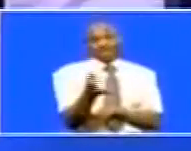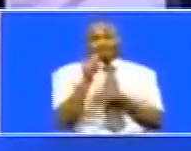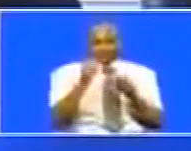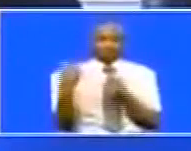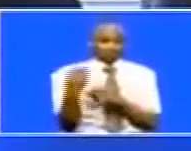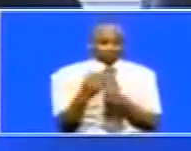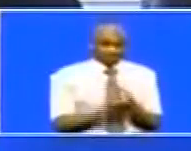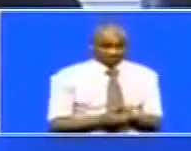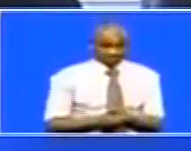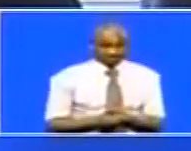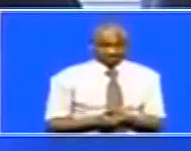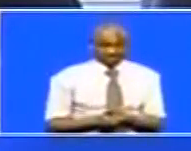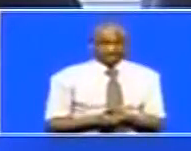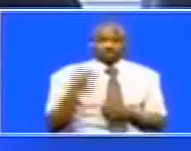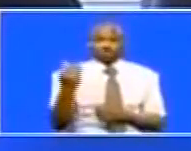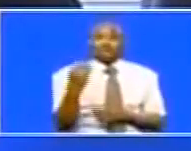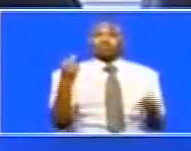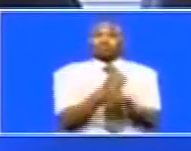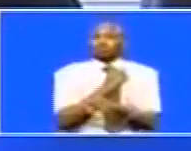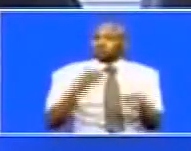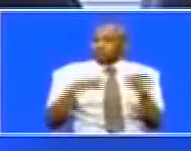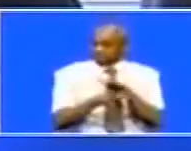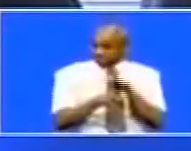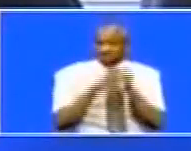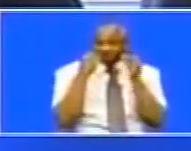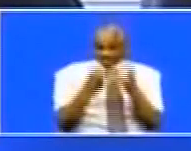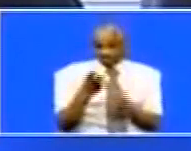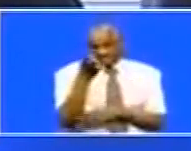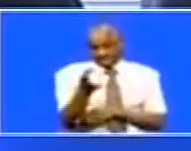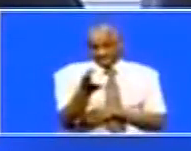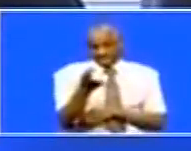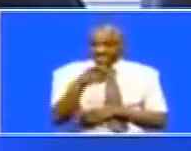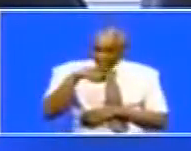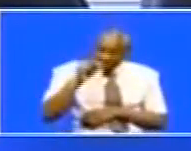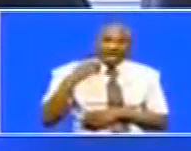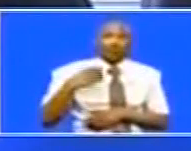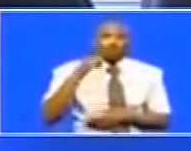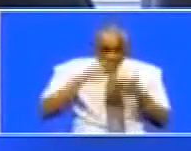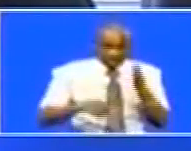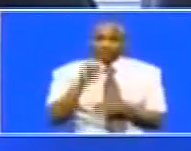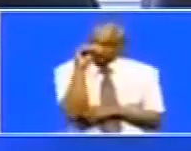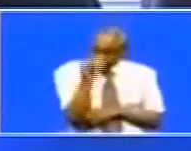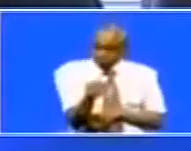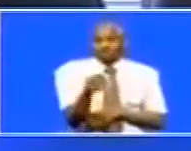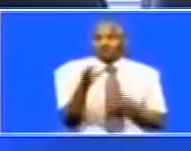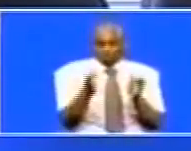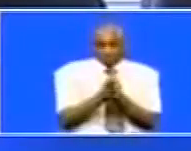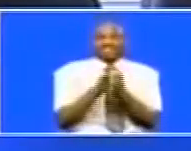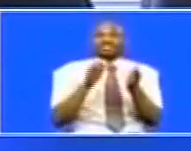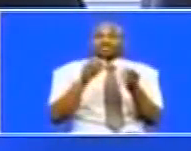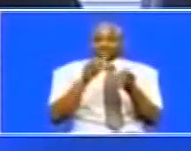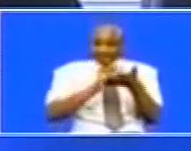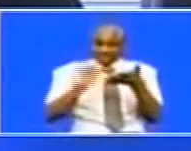for children. Children are not able to access any other information except that has been loaded onto the